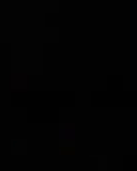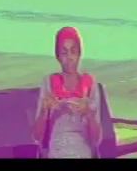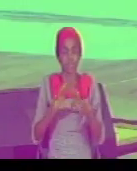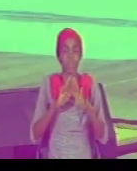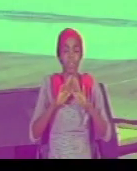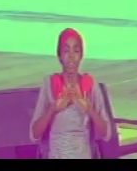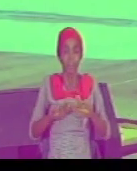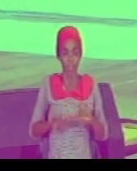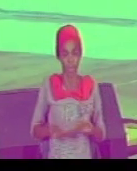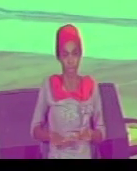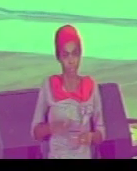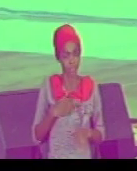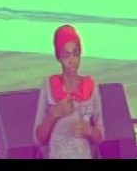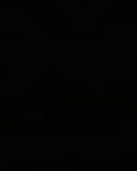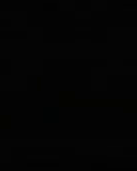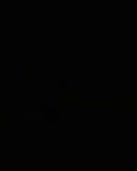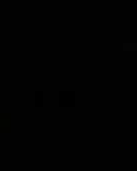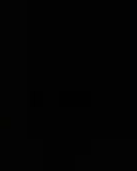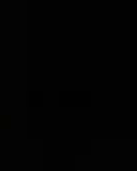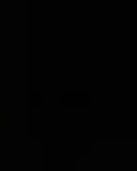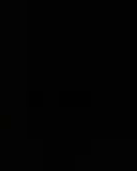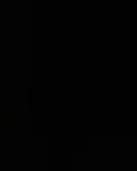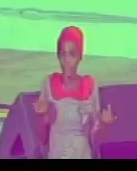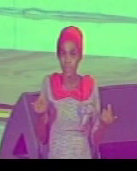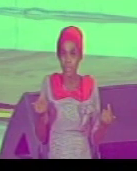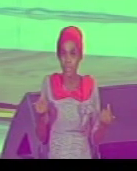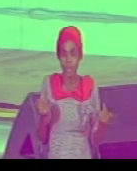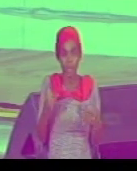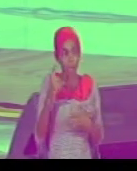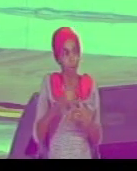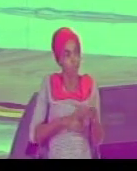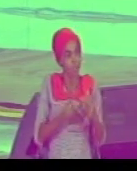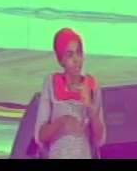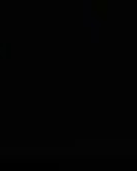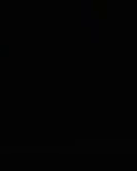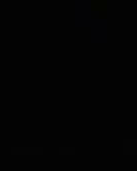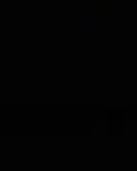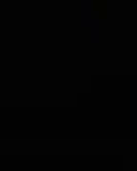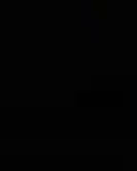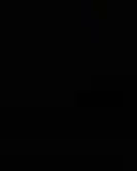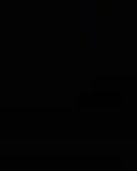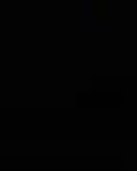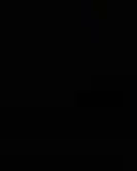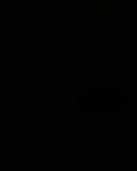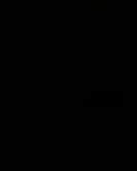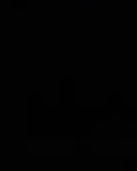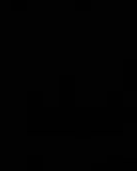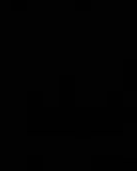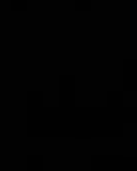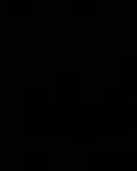were amazed, they were surprised. What manner of man is this, that even the